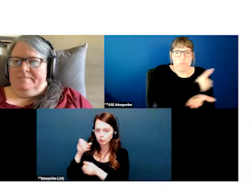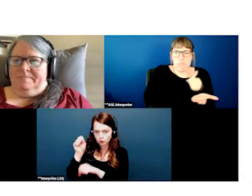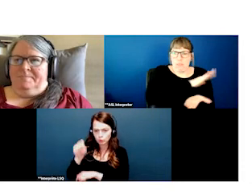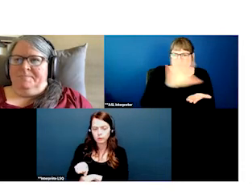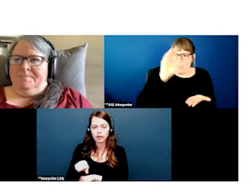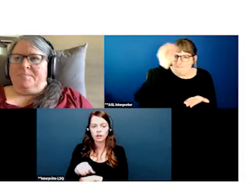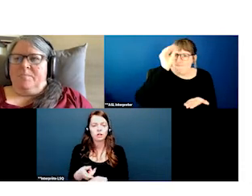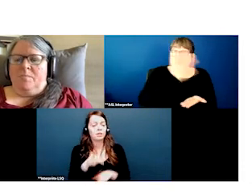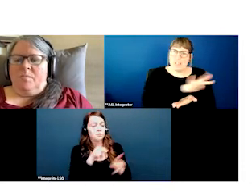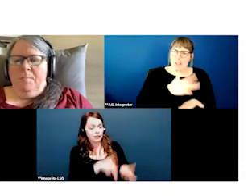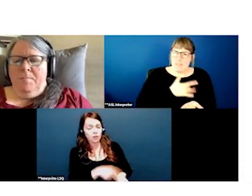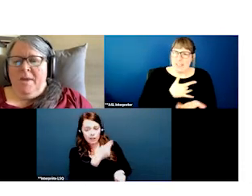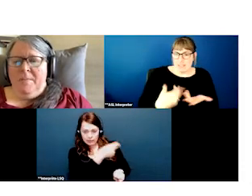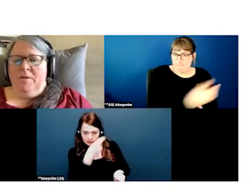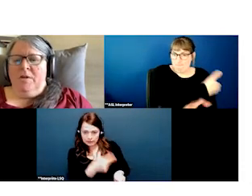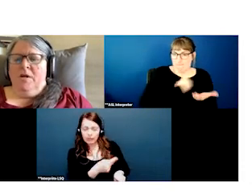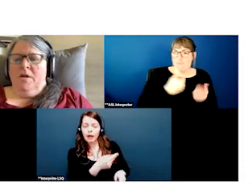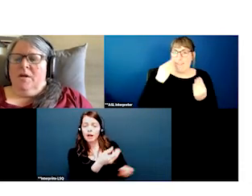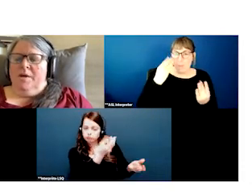However,